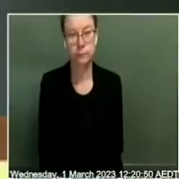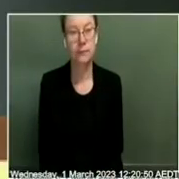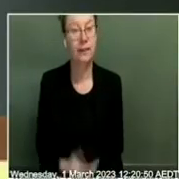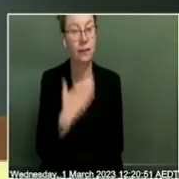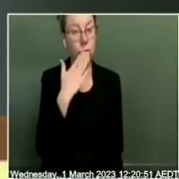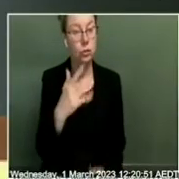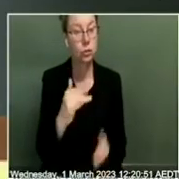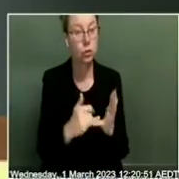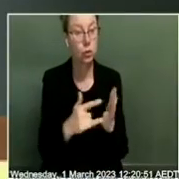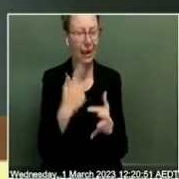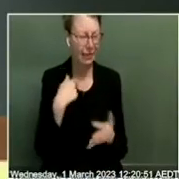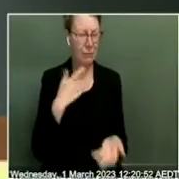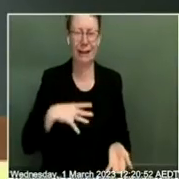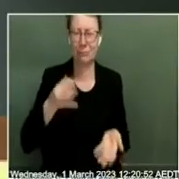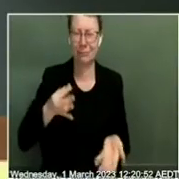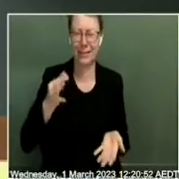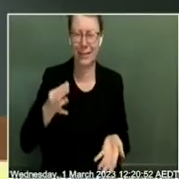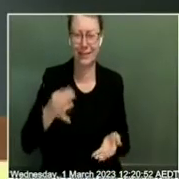do.